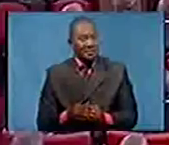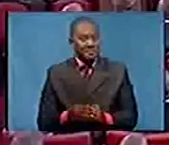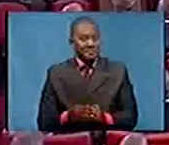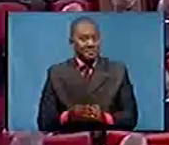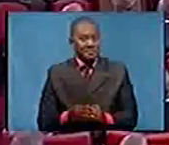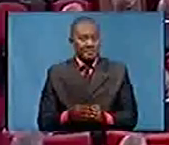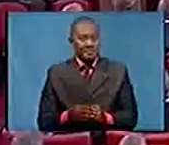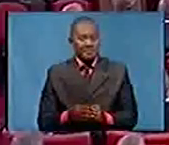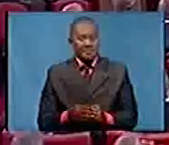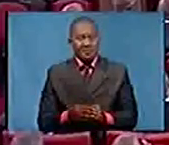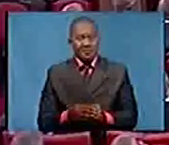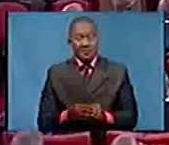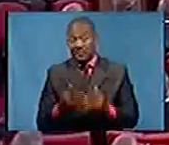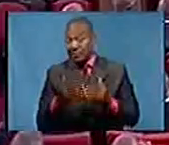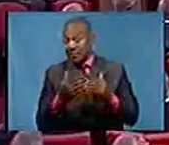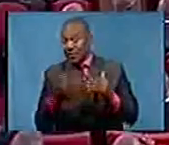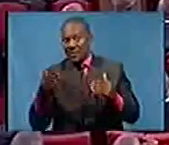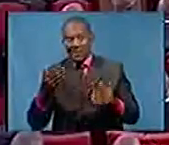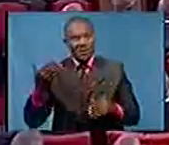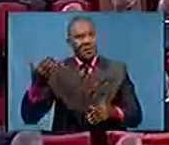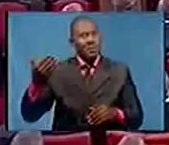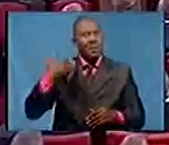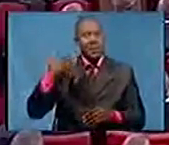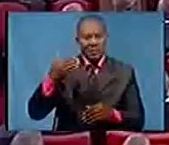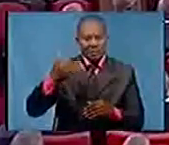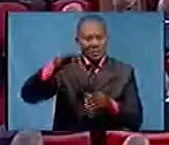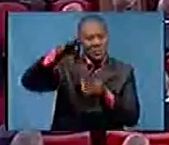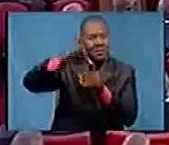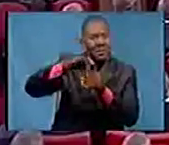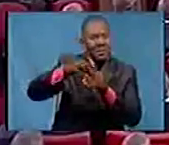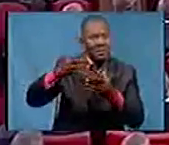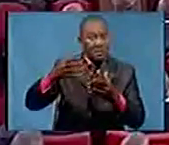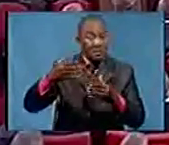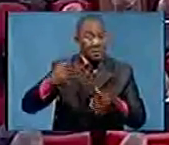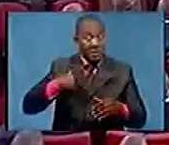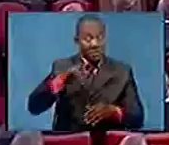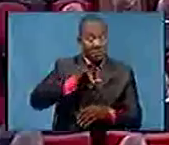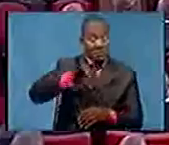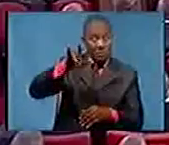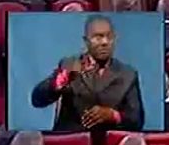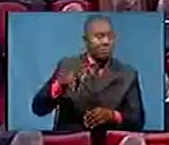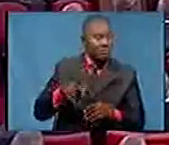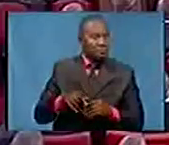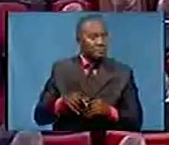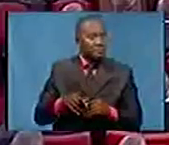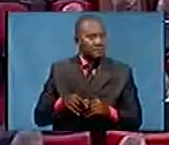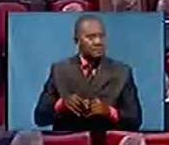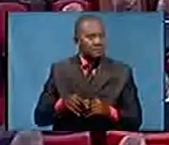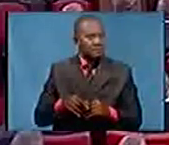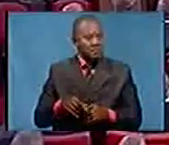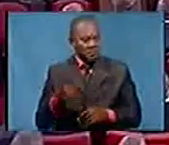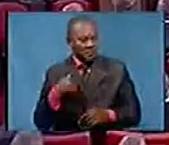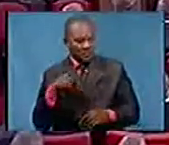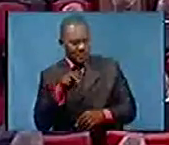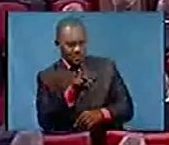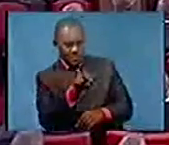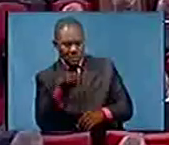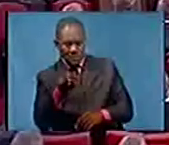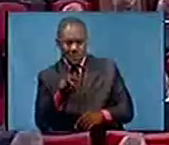After the last election, I wasn't here, but from outside, when I saw from